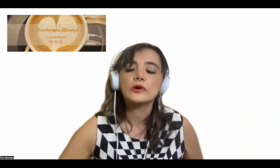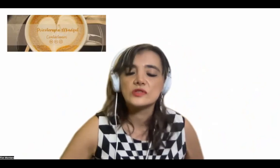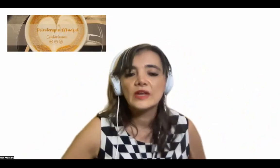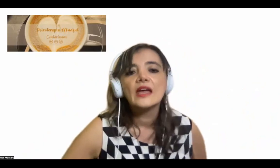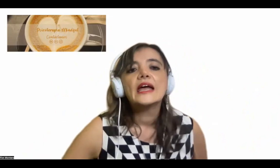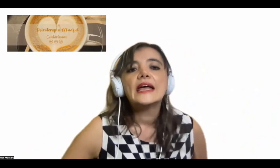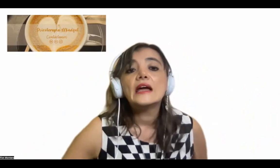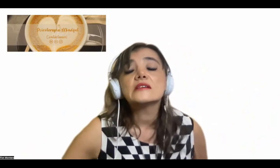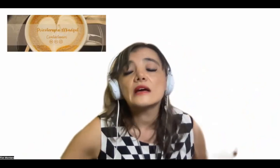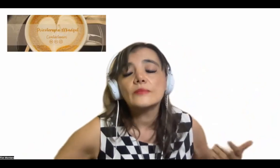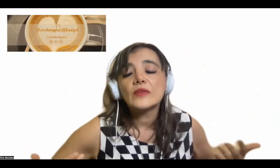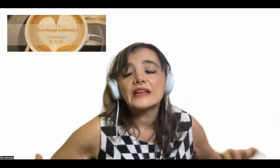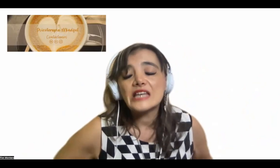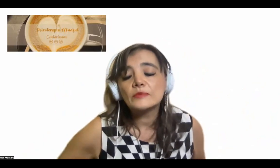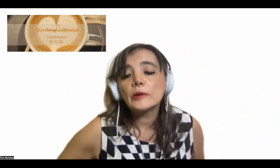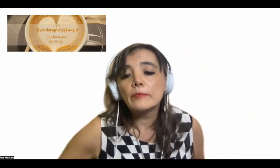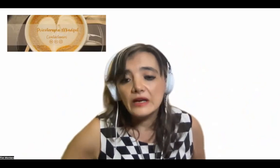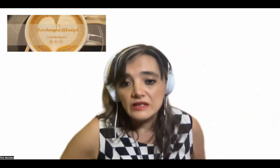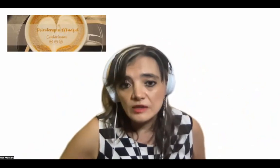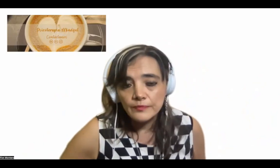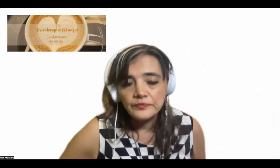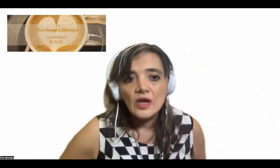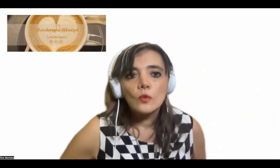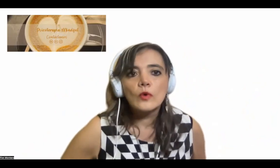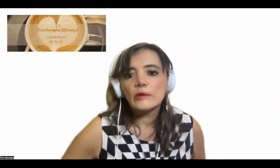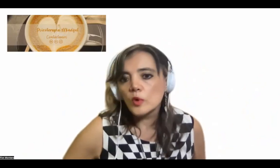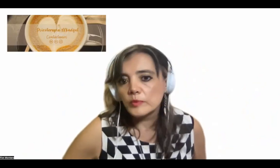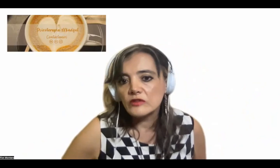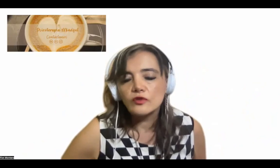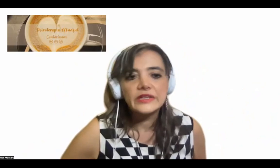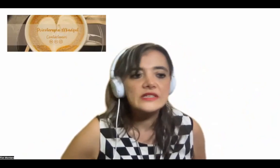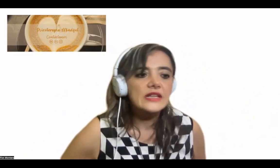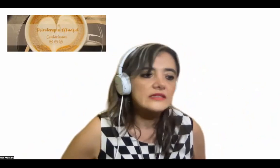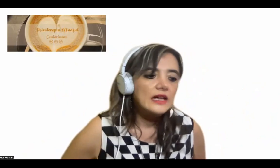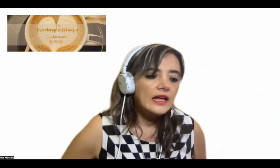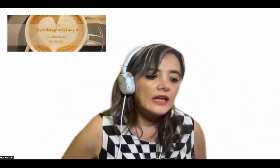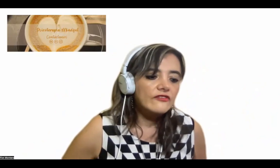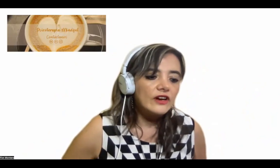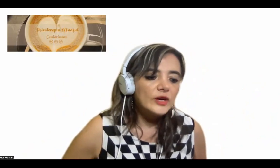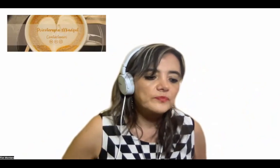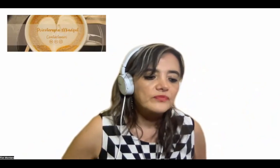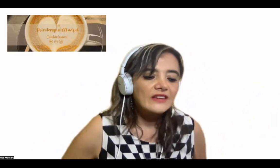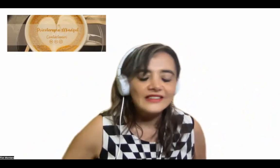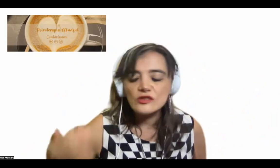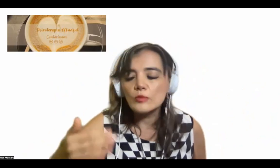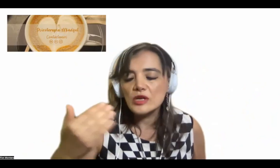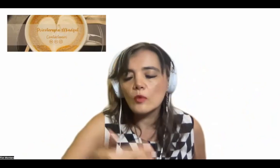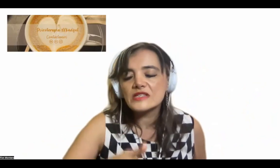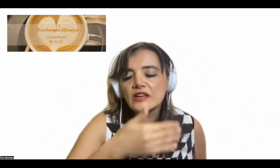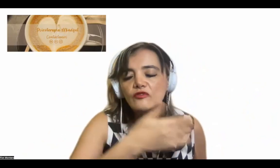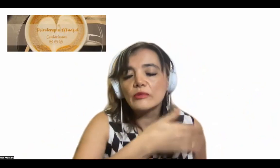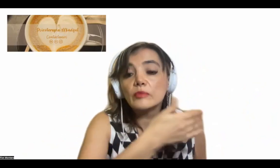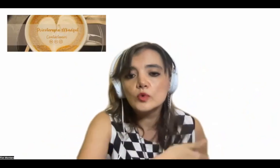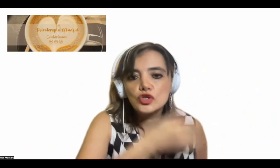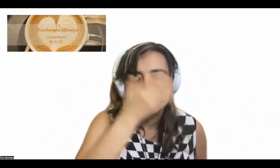primitive response. It is an adaptive mechanism when appropriate. For instance, if this comes out